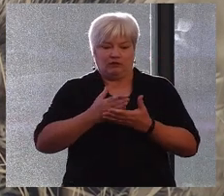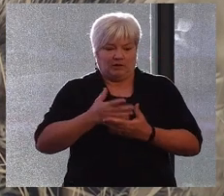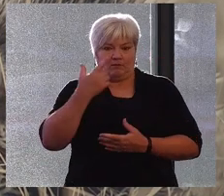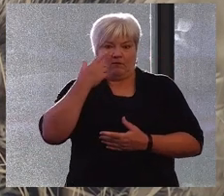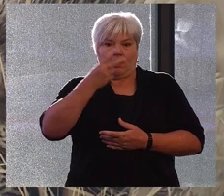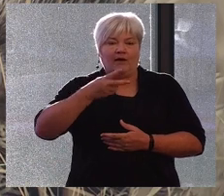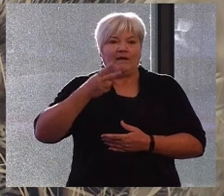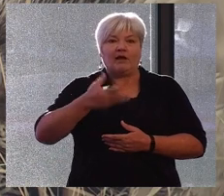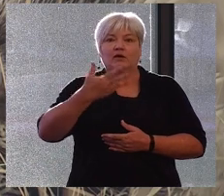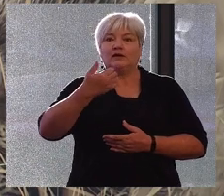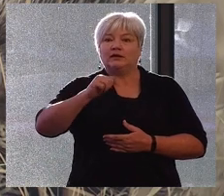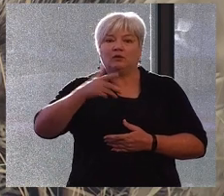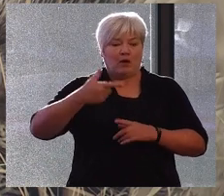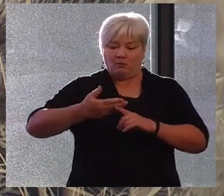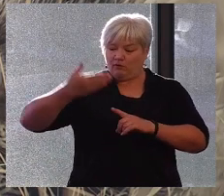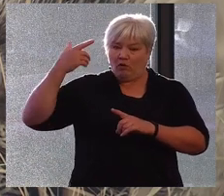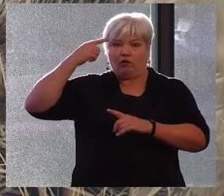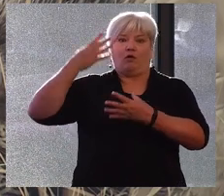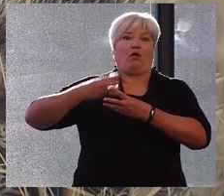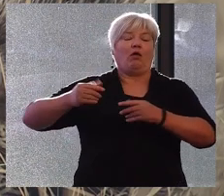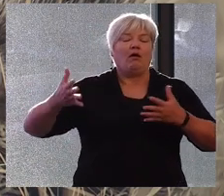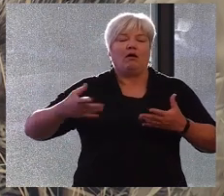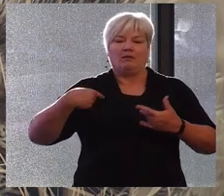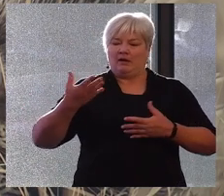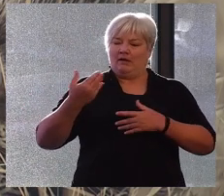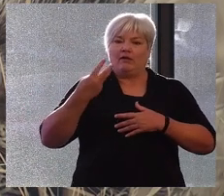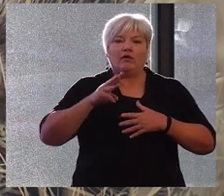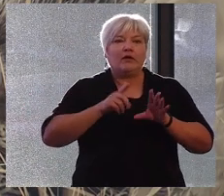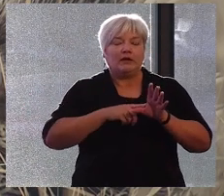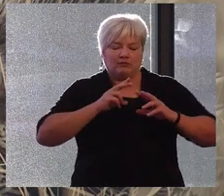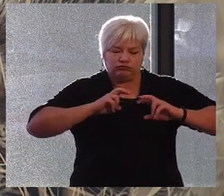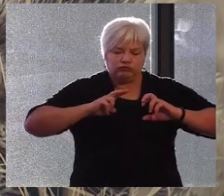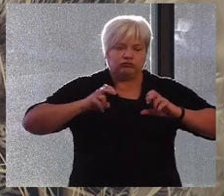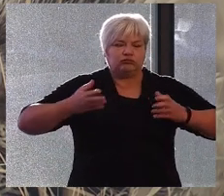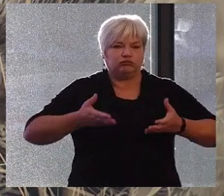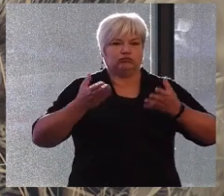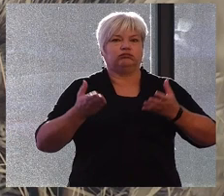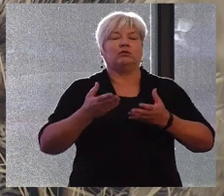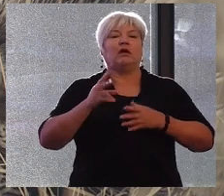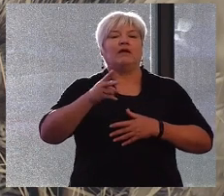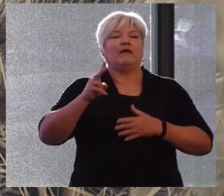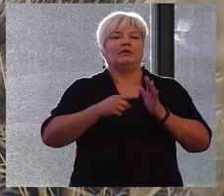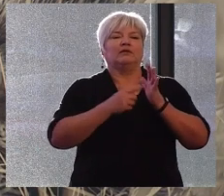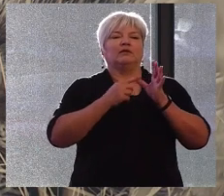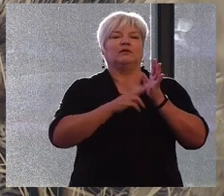research and collaboration over the last 30 years. And Tanya Plibersek will be here in a few days for another